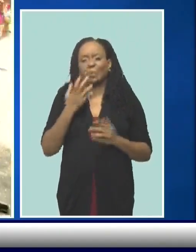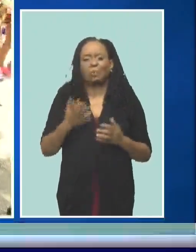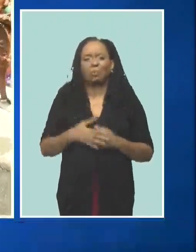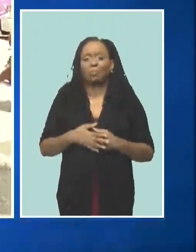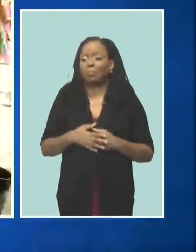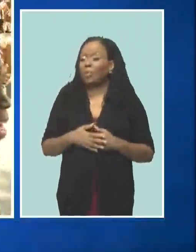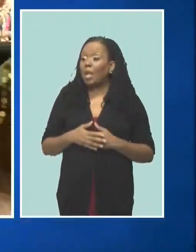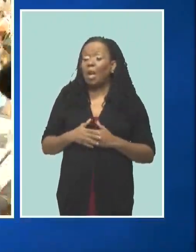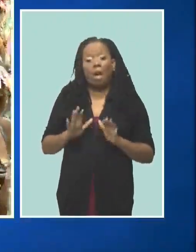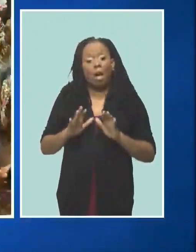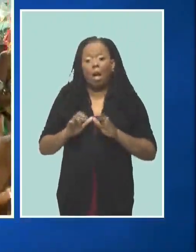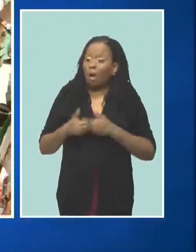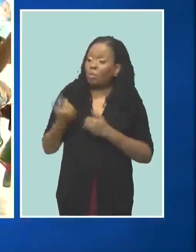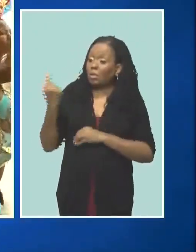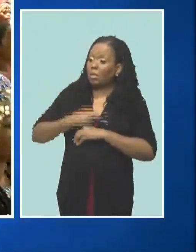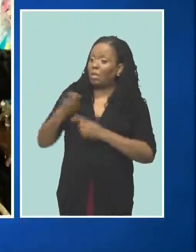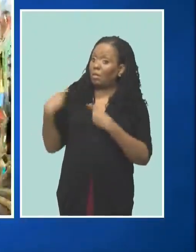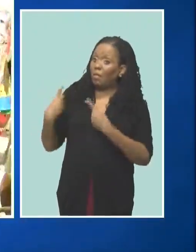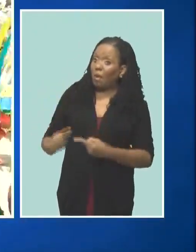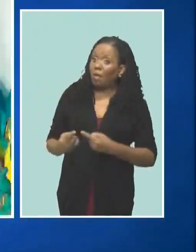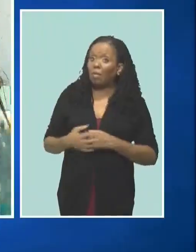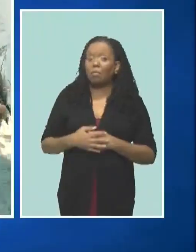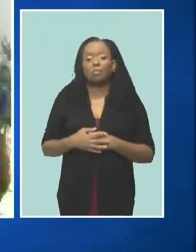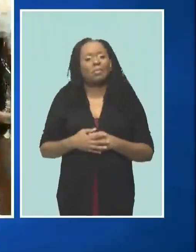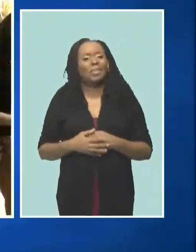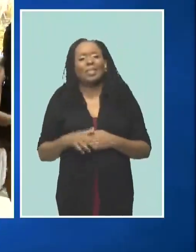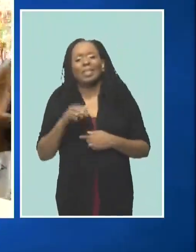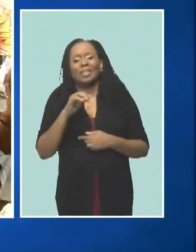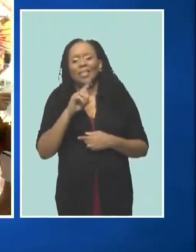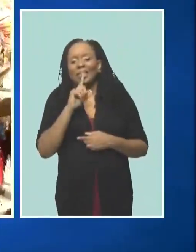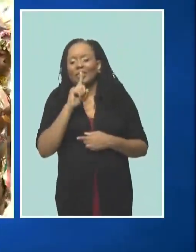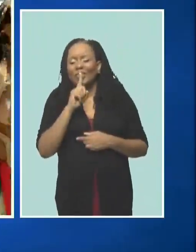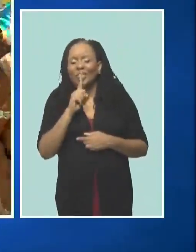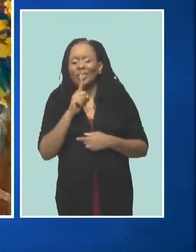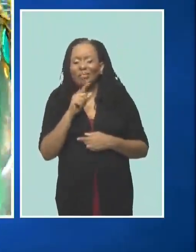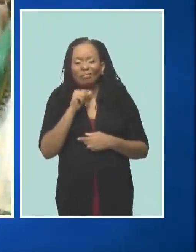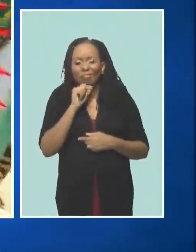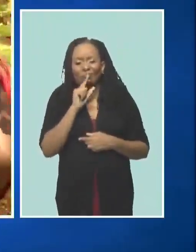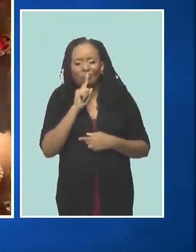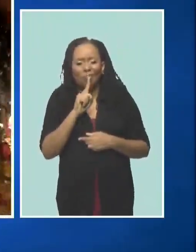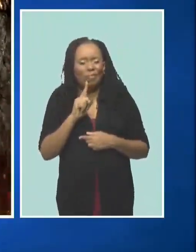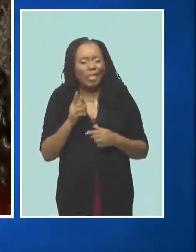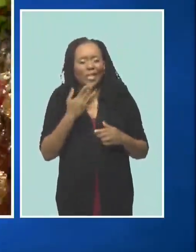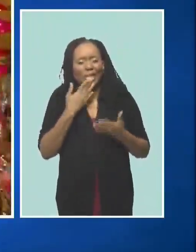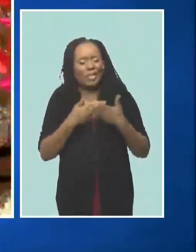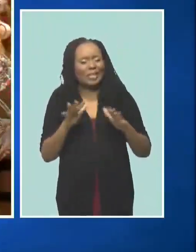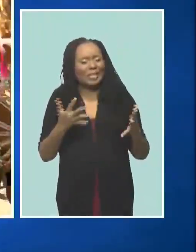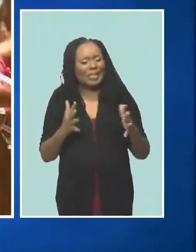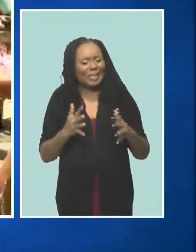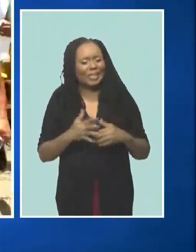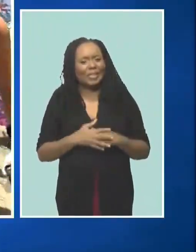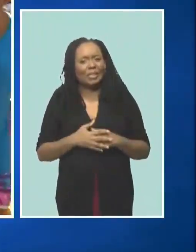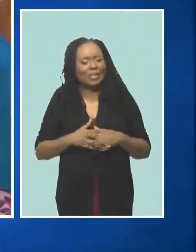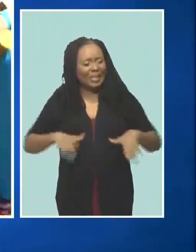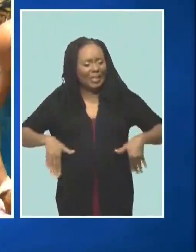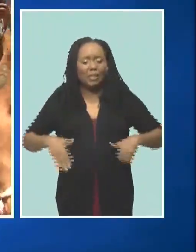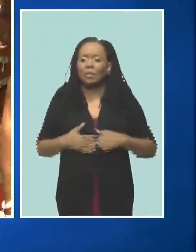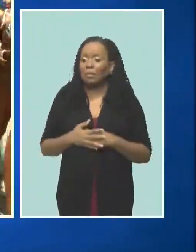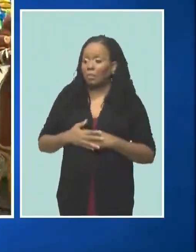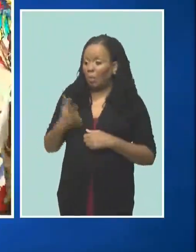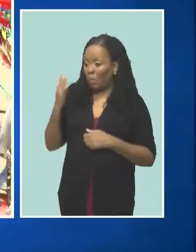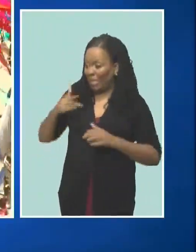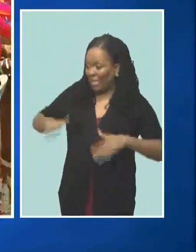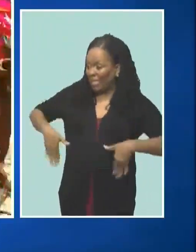going? So far, it ain't looking good. We're really far behind. It ain't really looking good, but we'll see how that goes too. The late start caused this? I guess